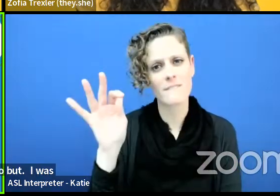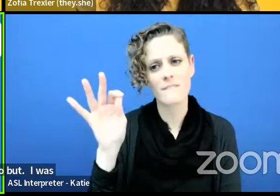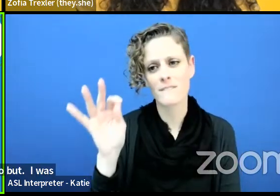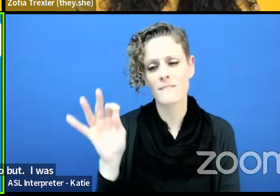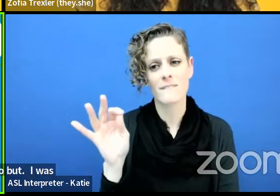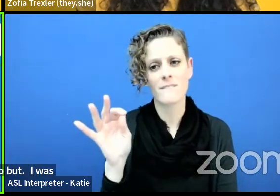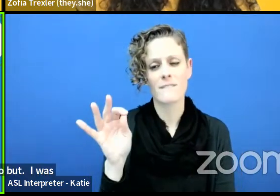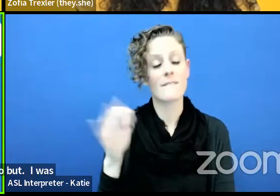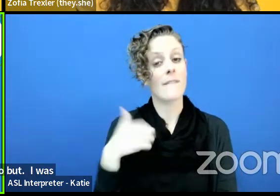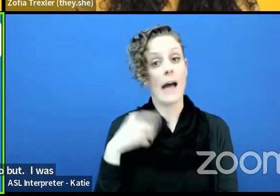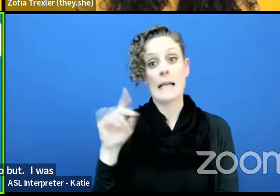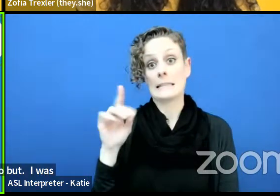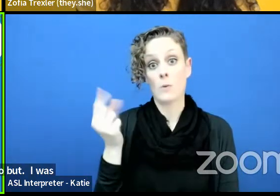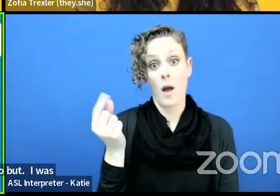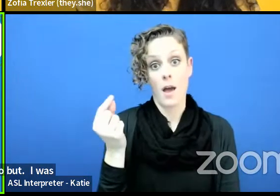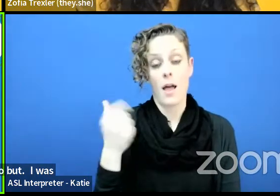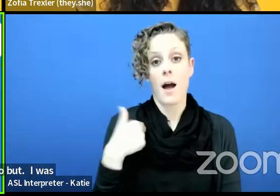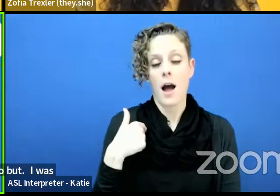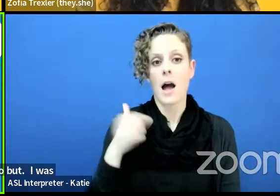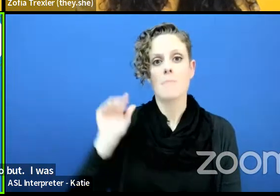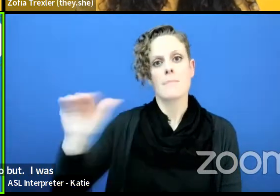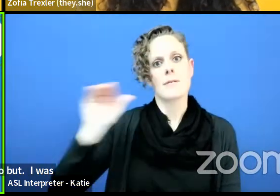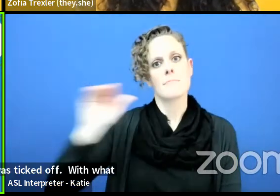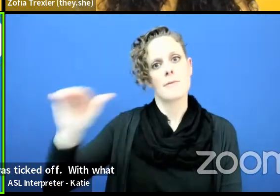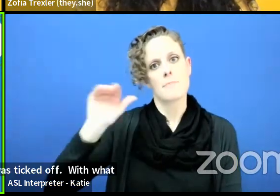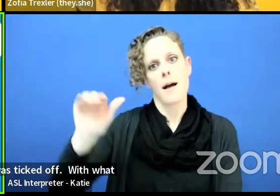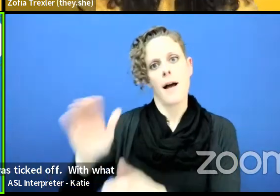do was I kept asking for